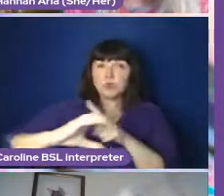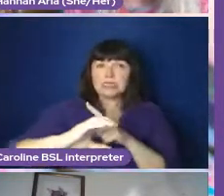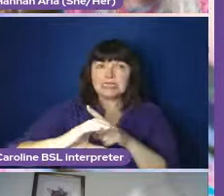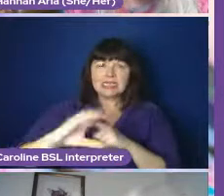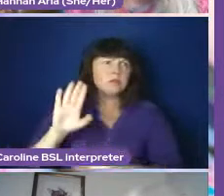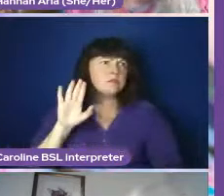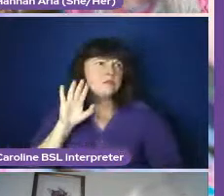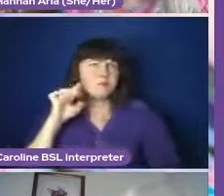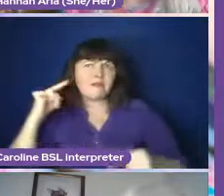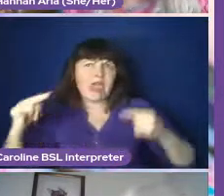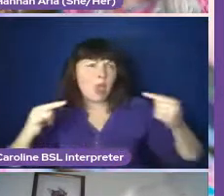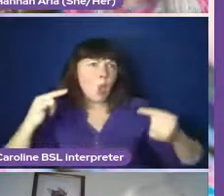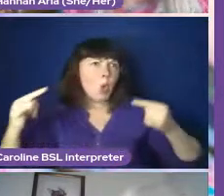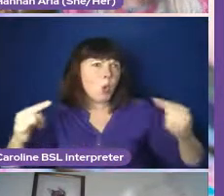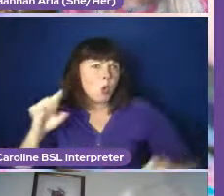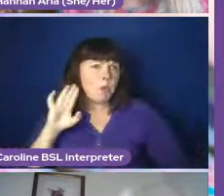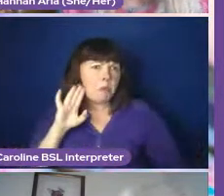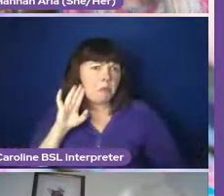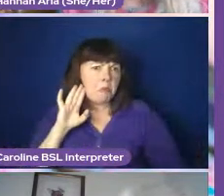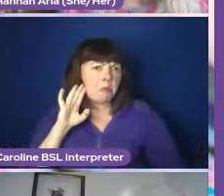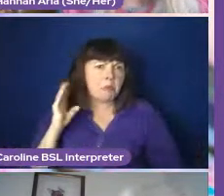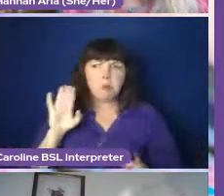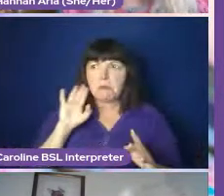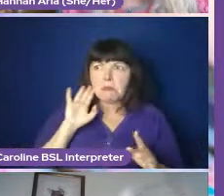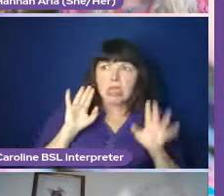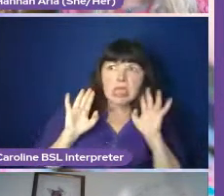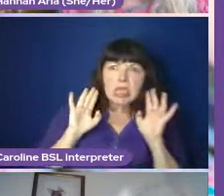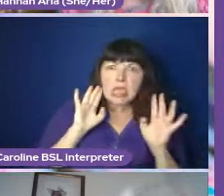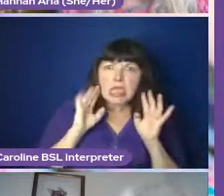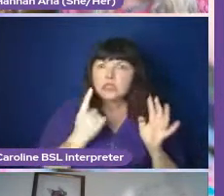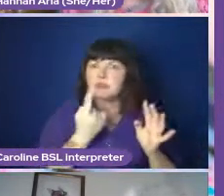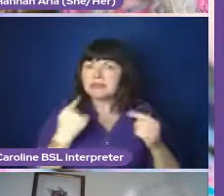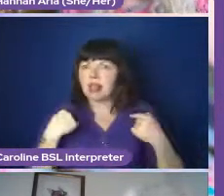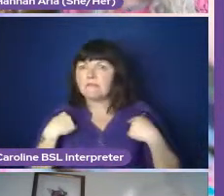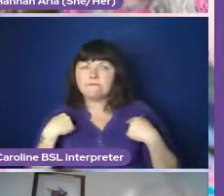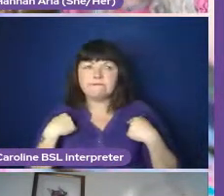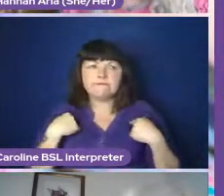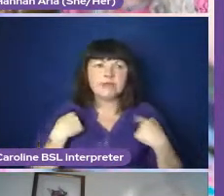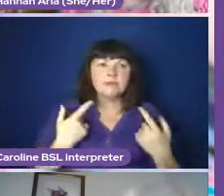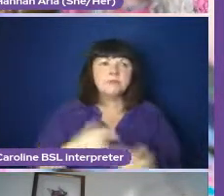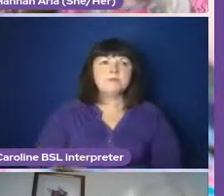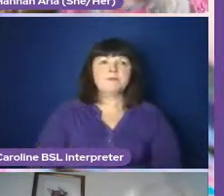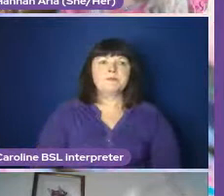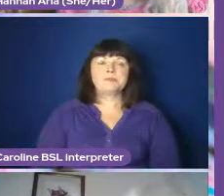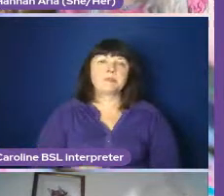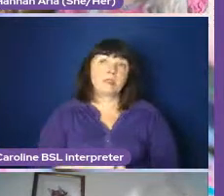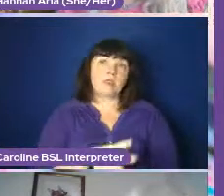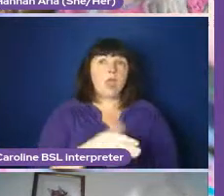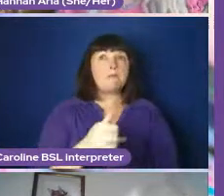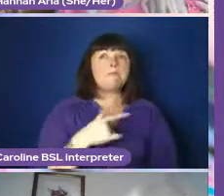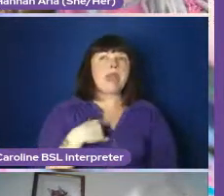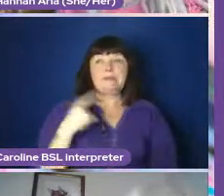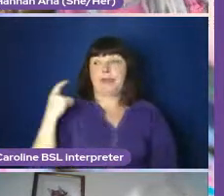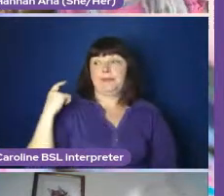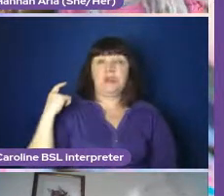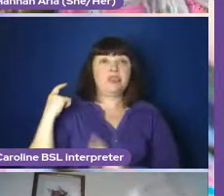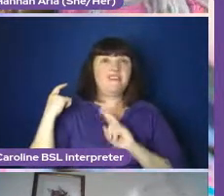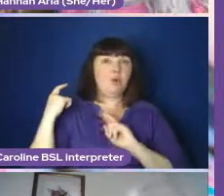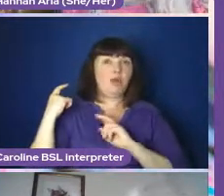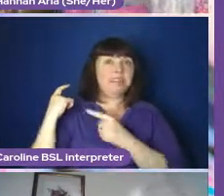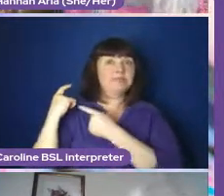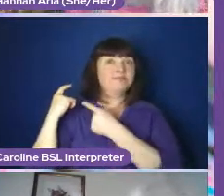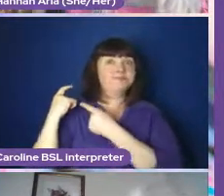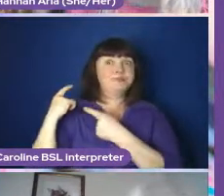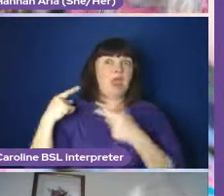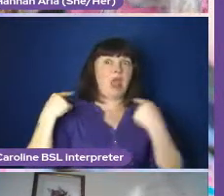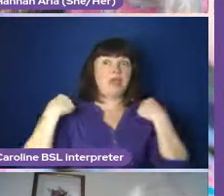know. Anyone else hear that, or is it just me? That's that little voice on your shoulder, Hannah, that keeps telling you to do that. The